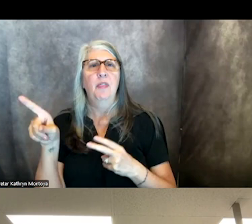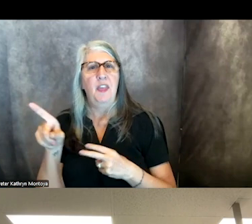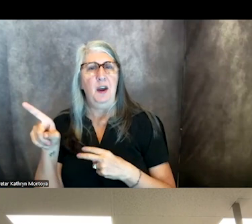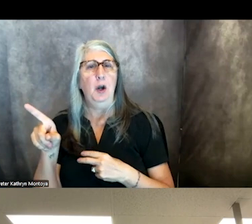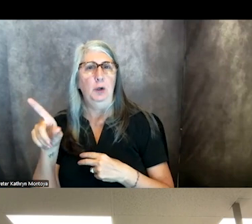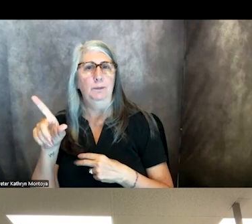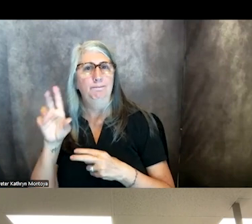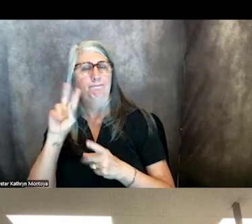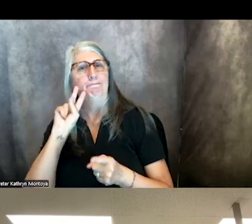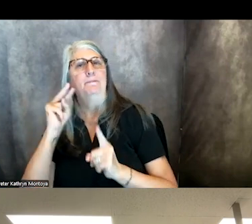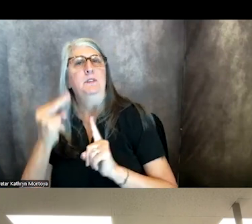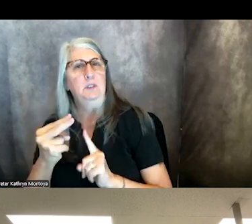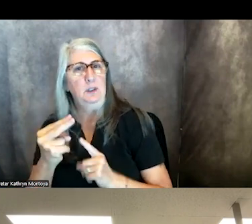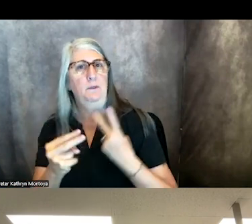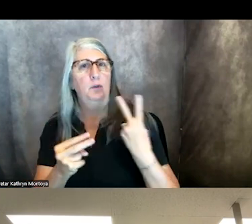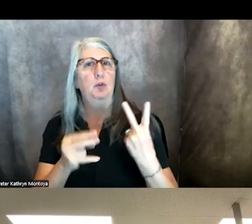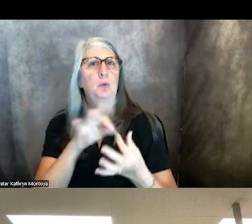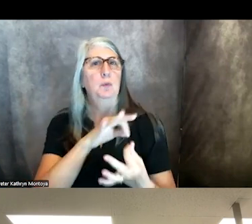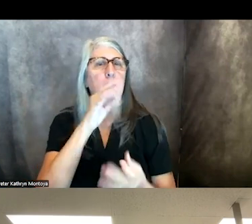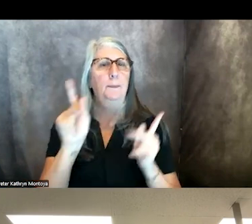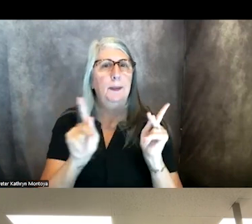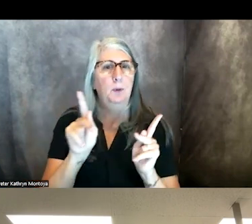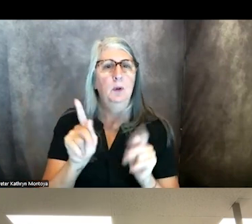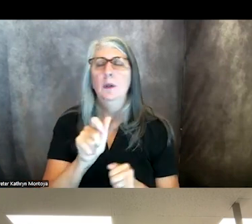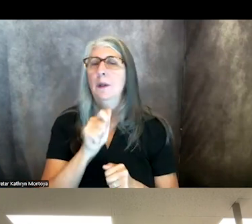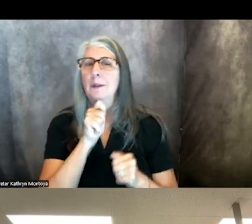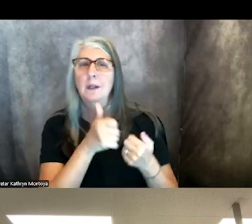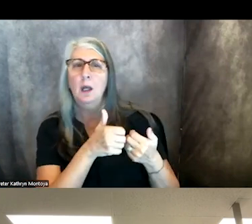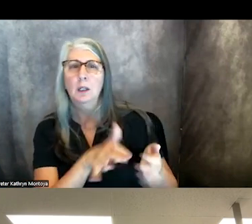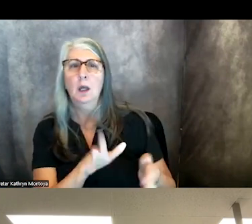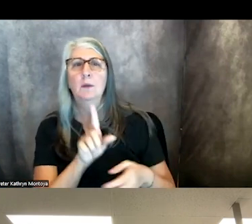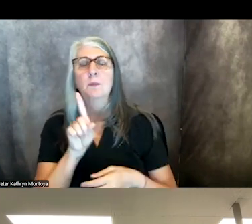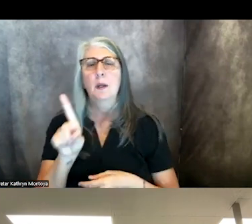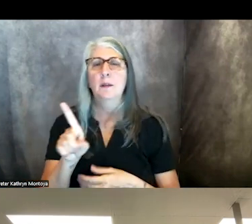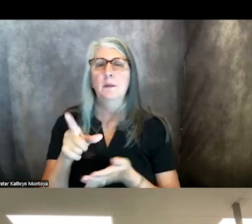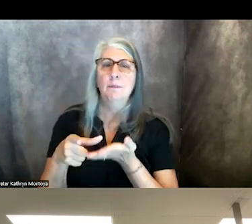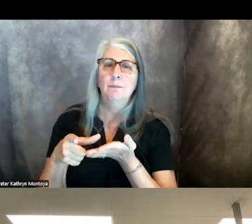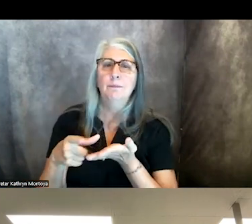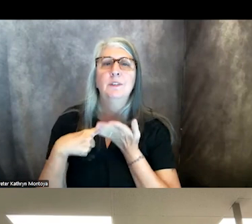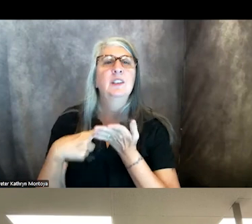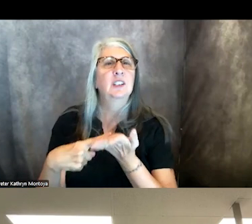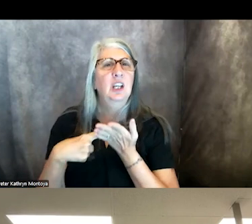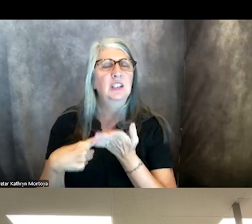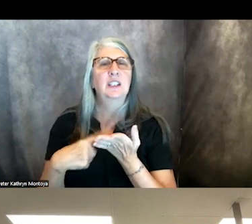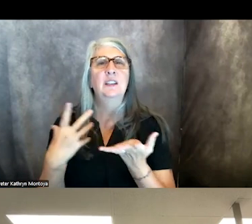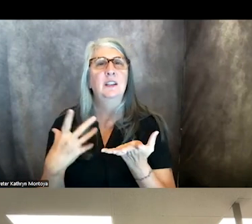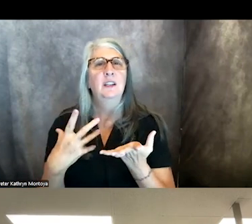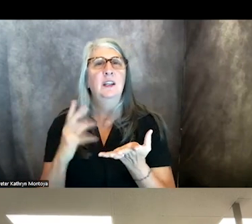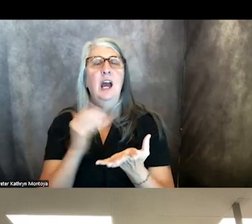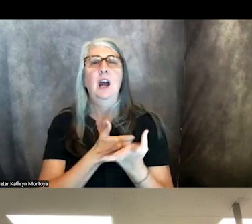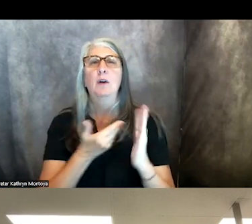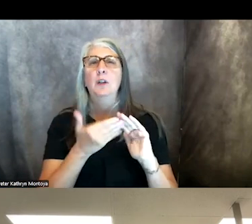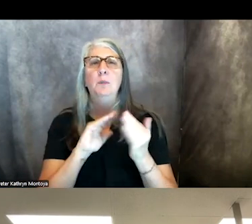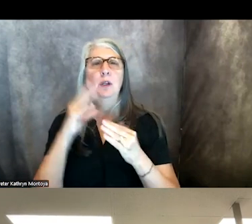not entirely lost, but less discussed and talked about the experiences our community members had